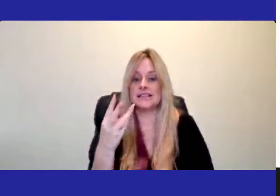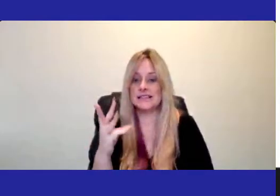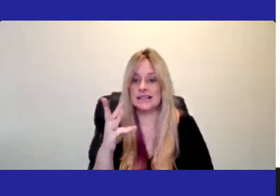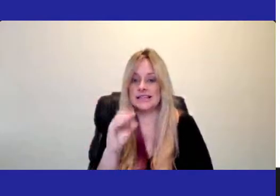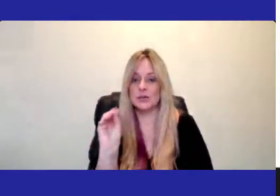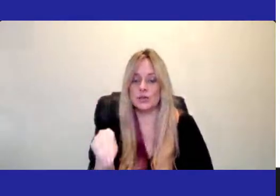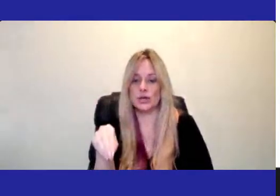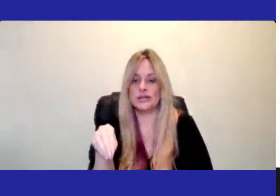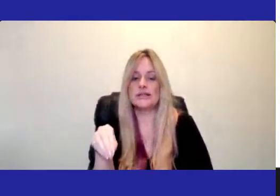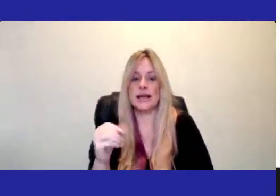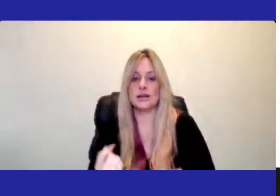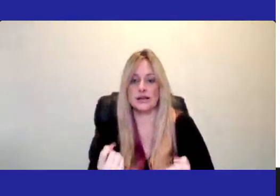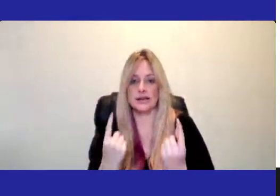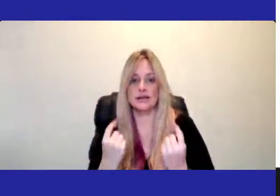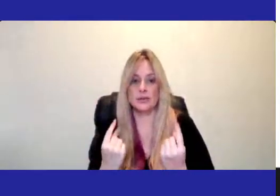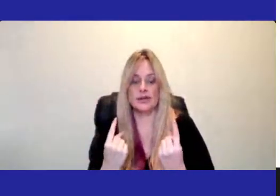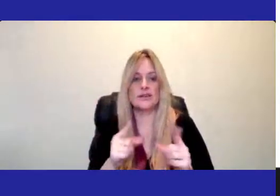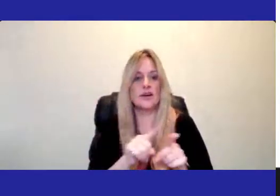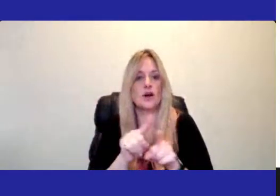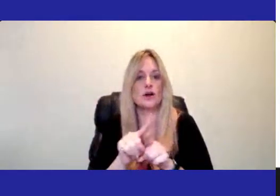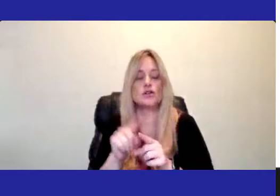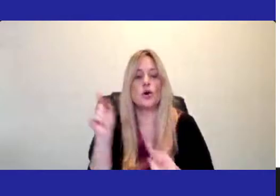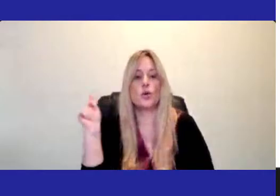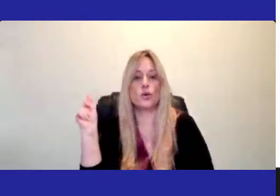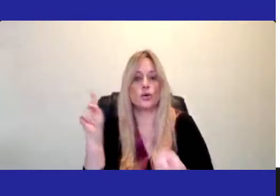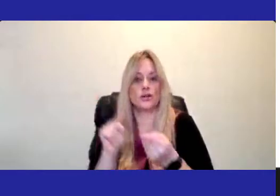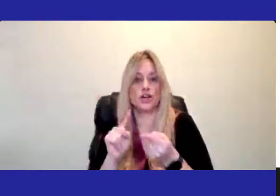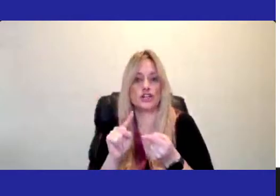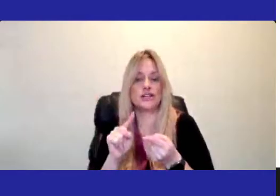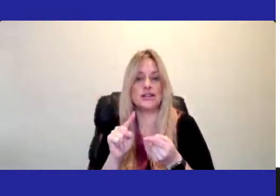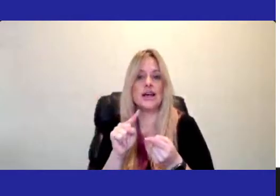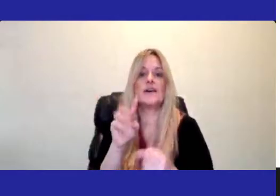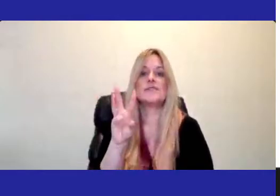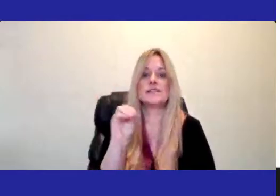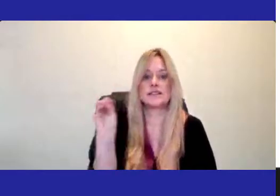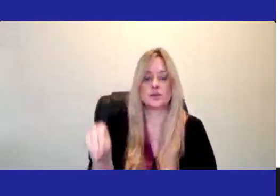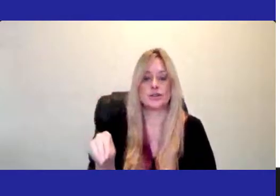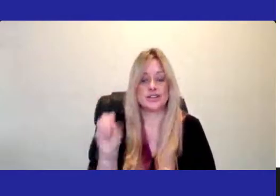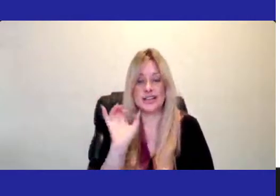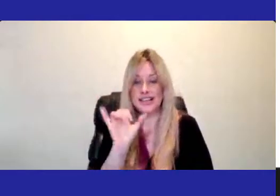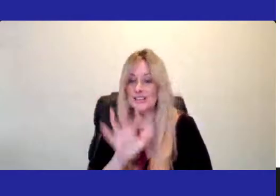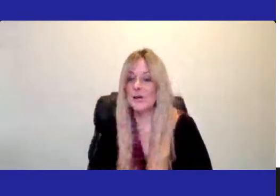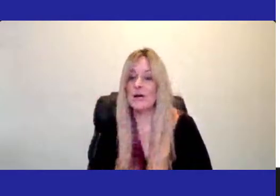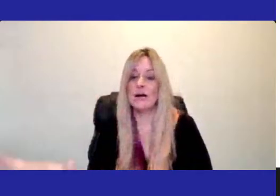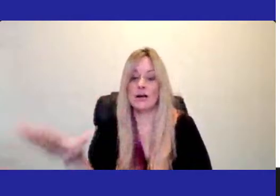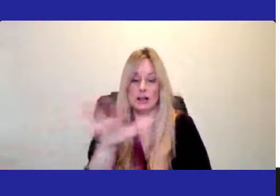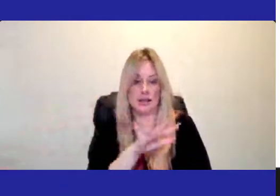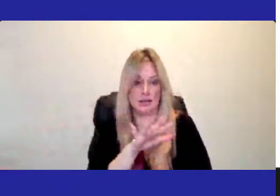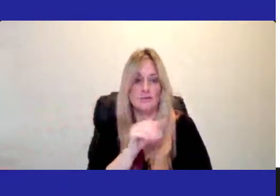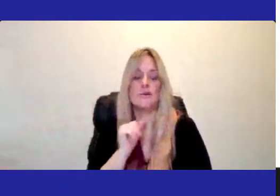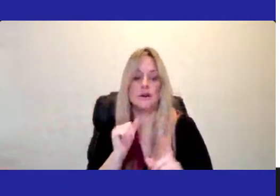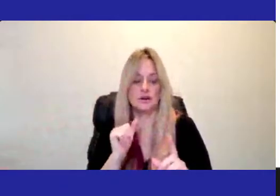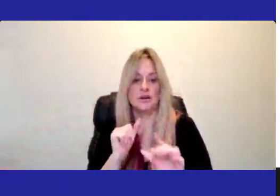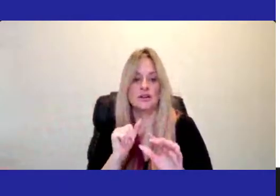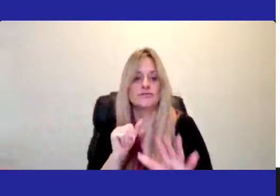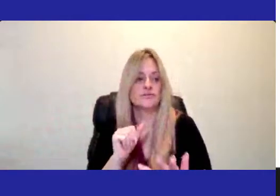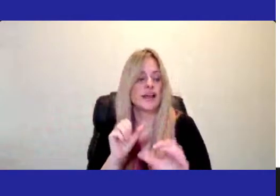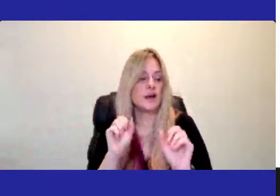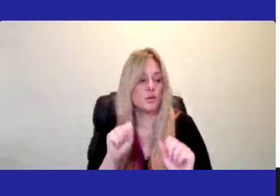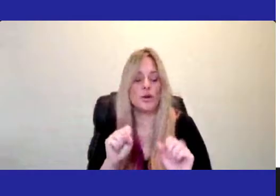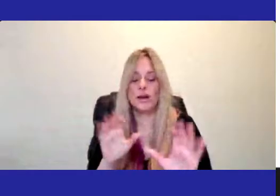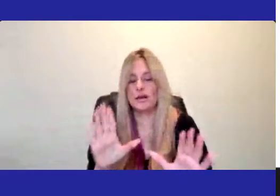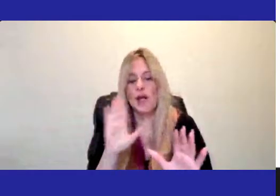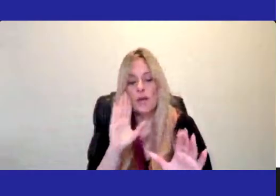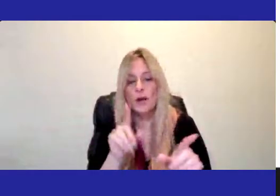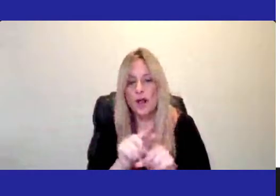as a reduction of 16%. That's across the entire enterprise, and we can certainly. I will